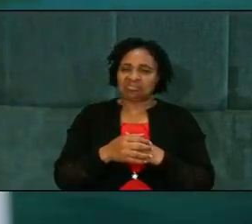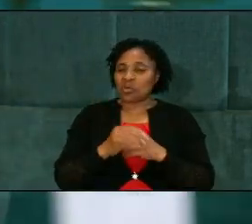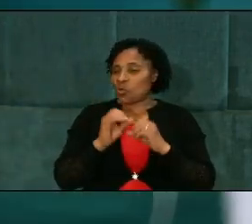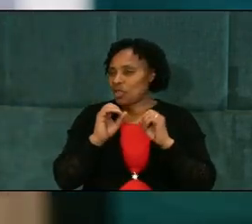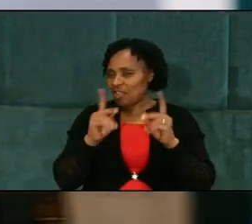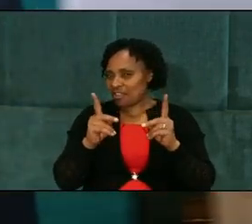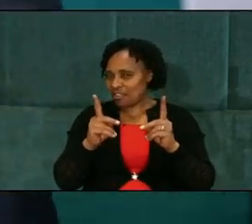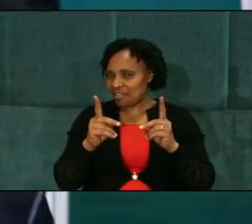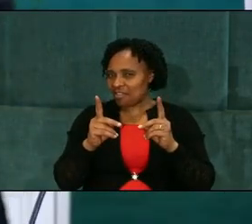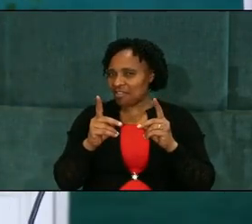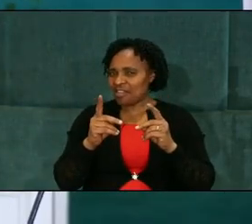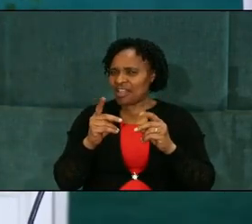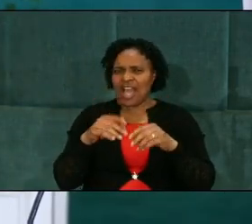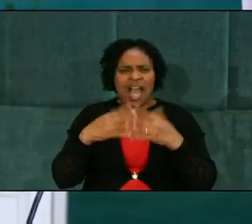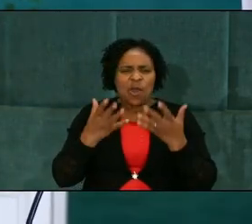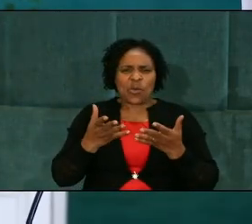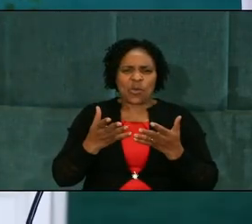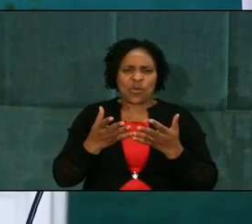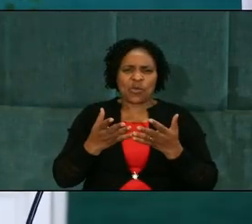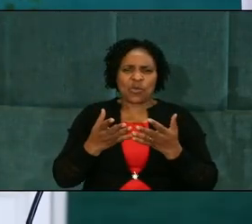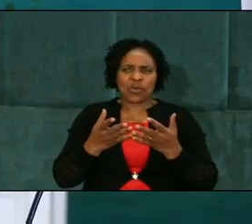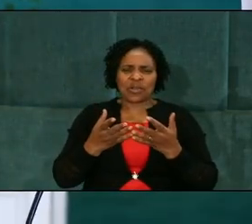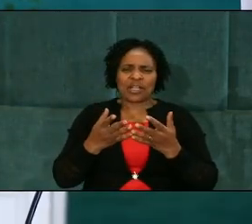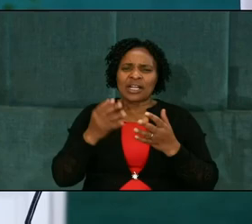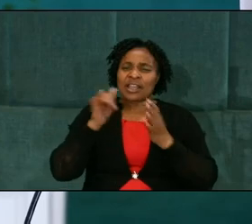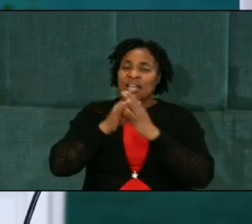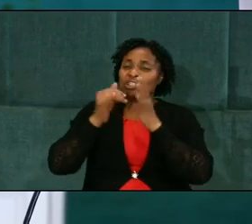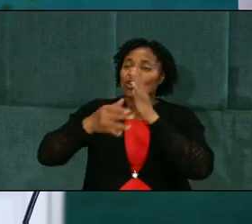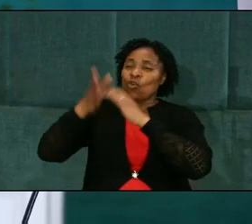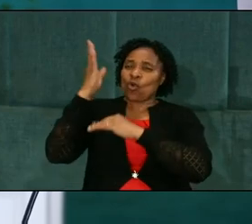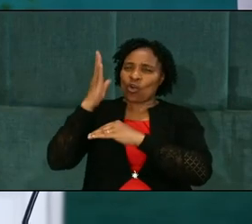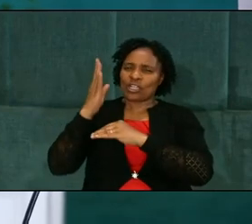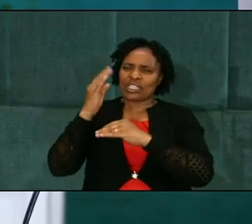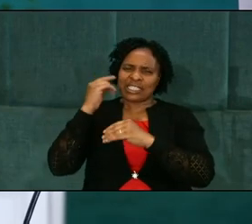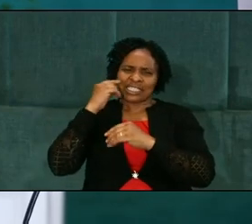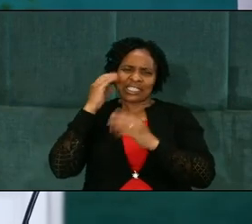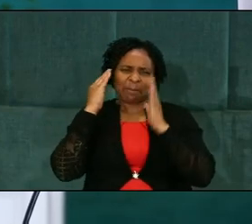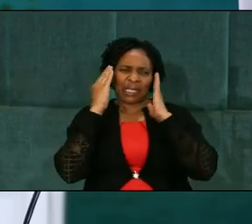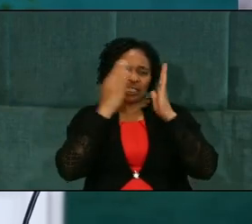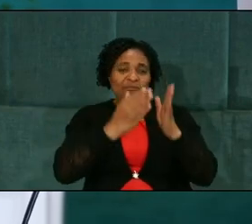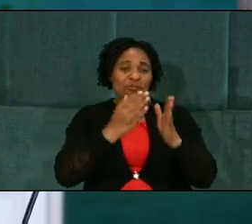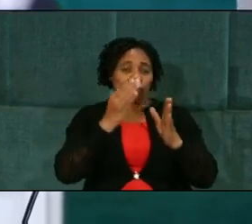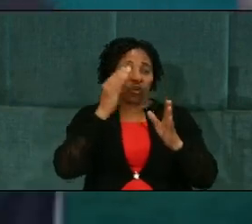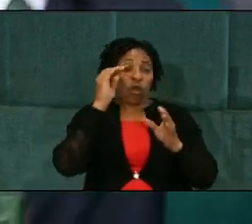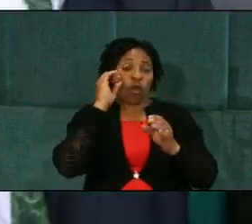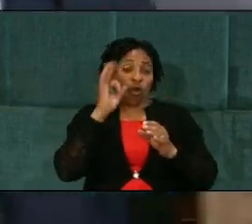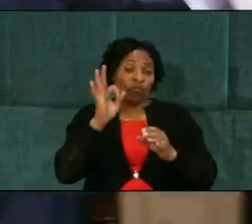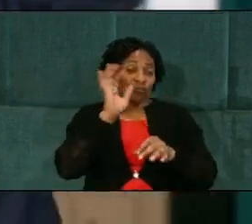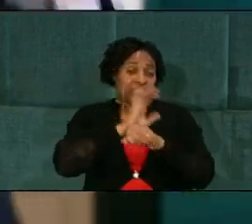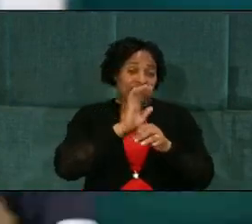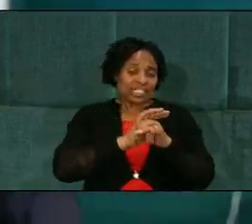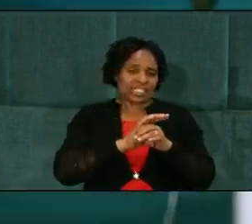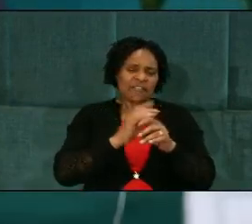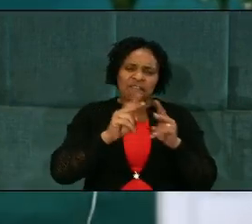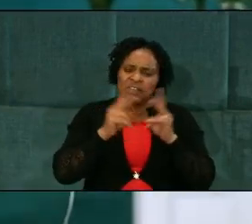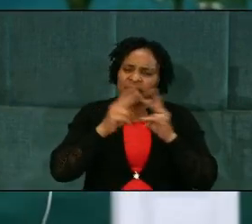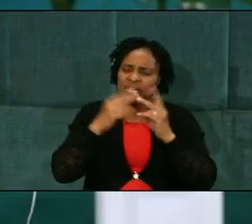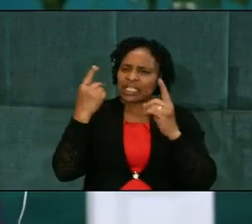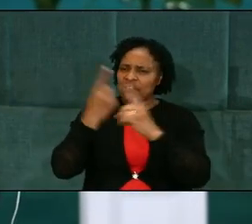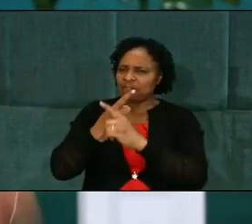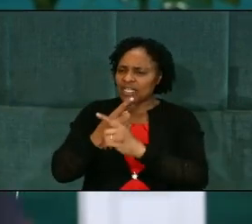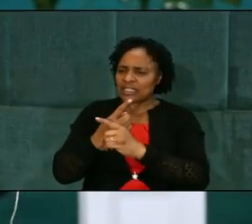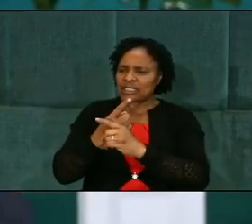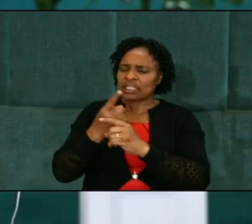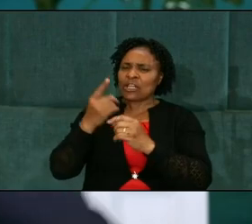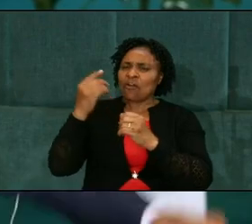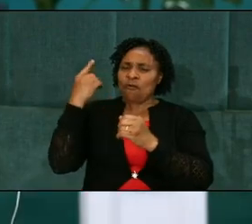Come on, stay with the preacher. How is it that God's perception of the church is so different from the perception that the